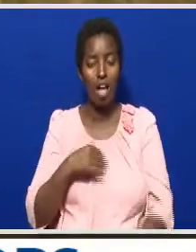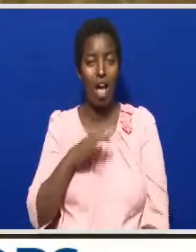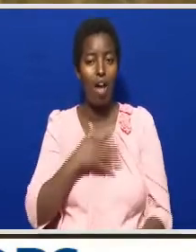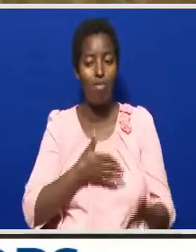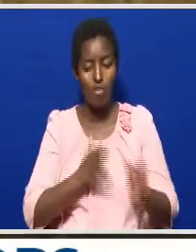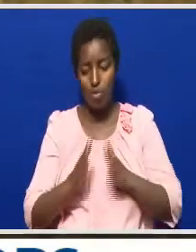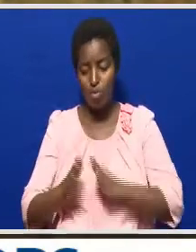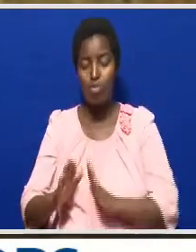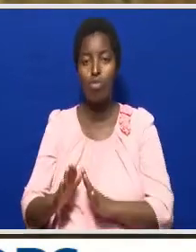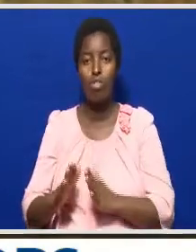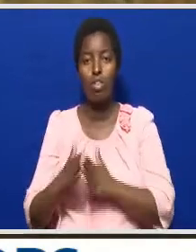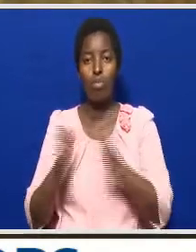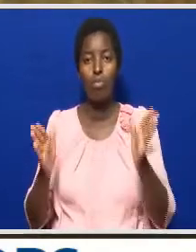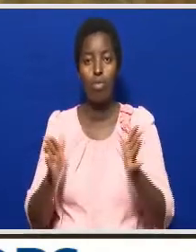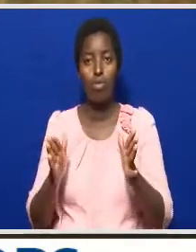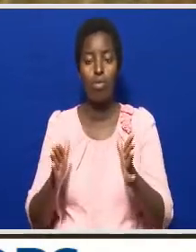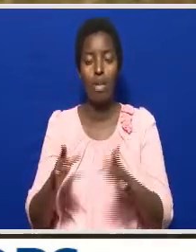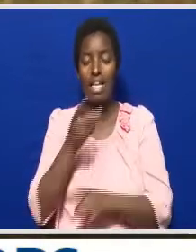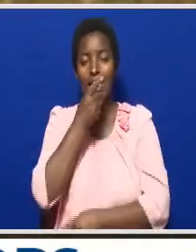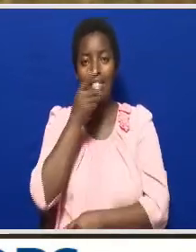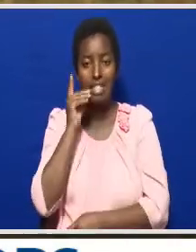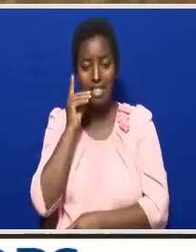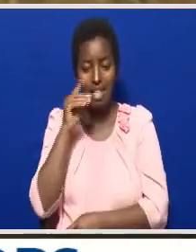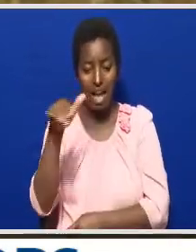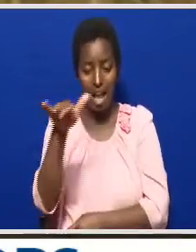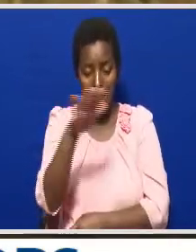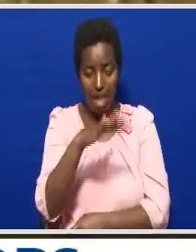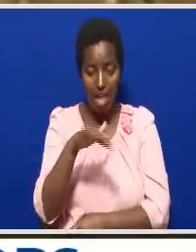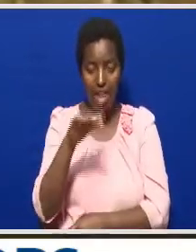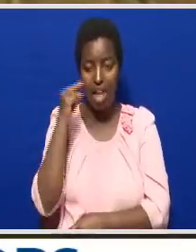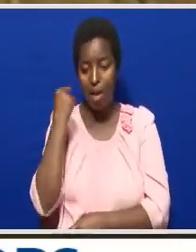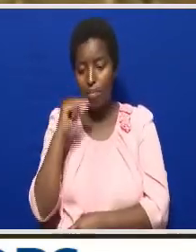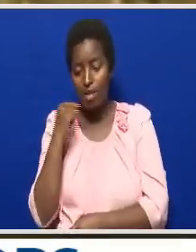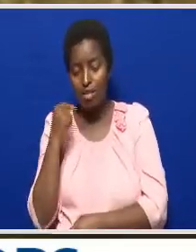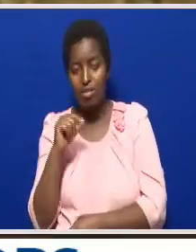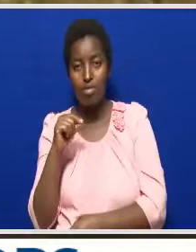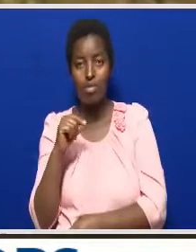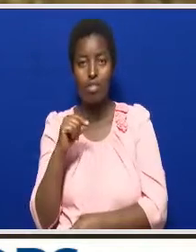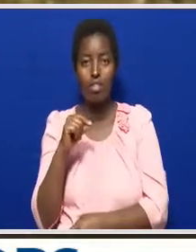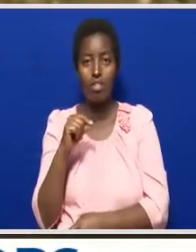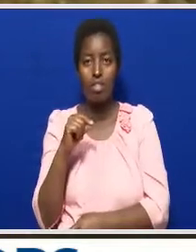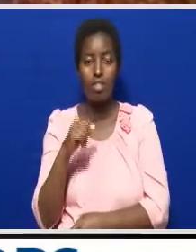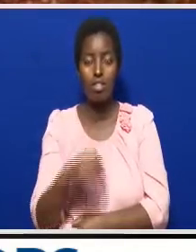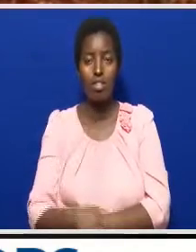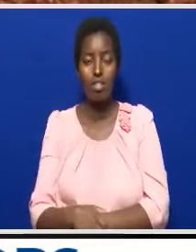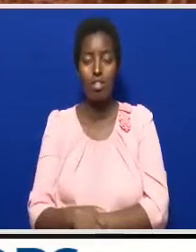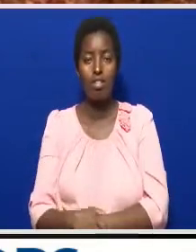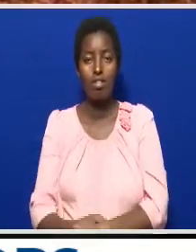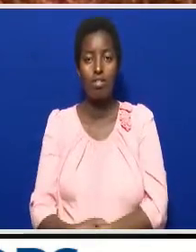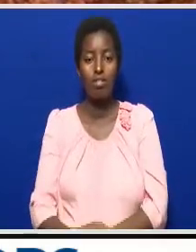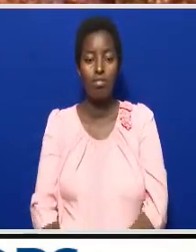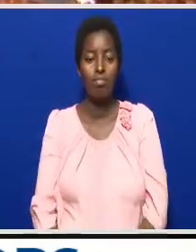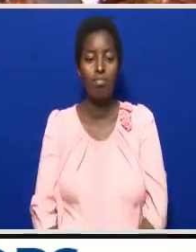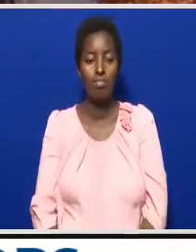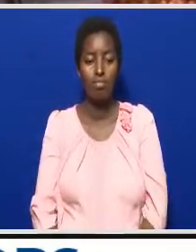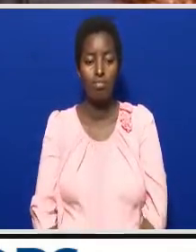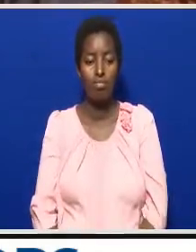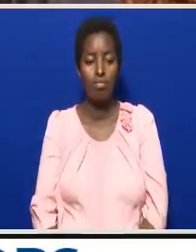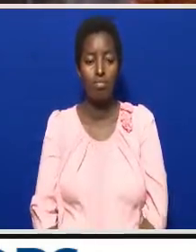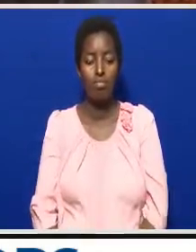opportunity in the dry areas, especially Makueni, Kitui, and Tharaka.